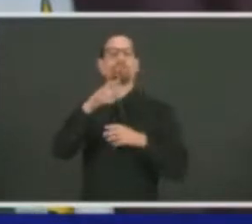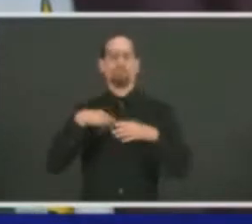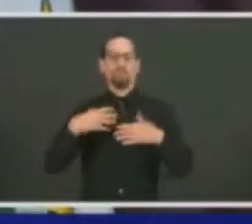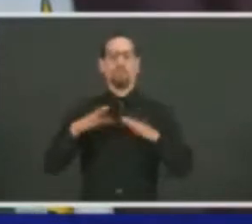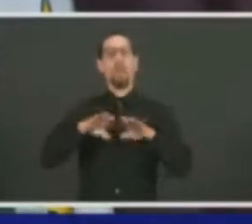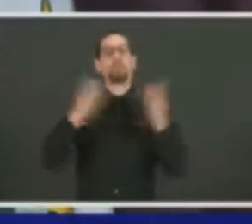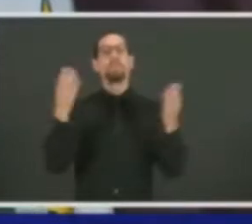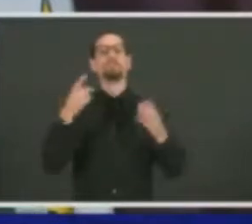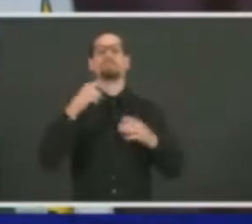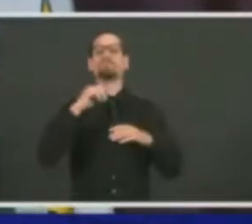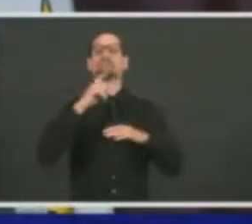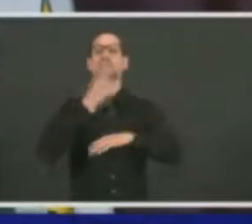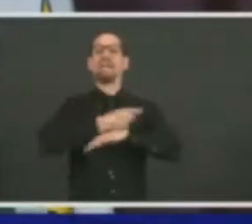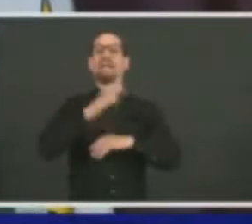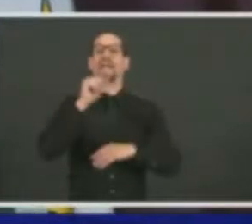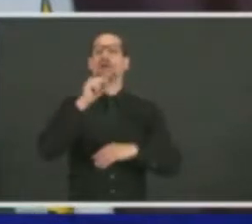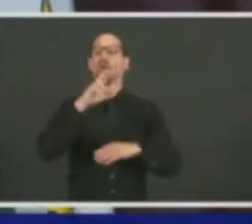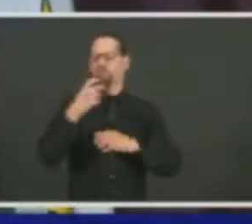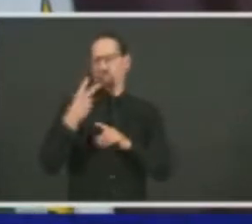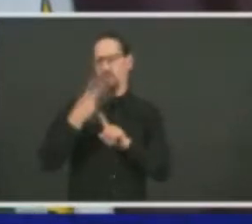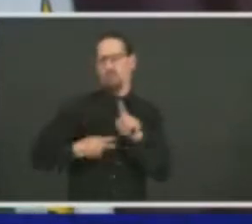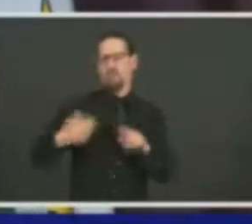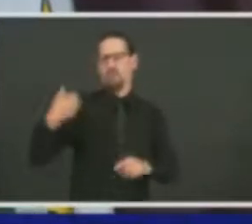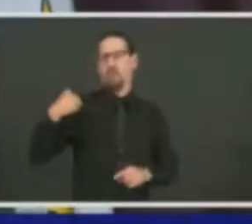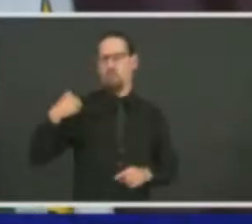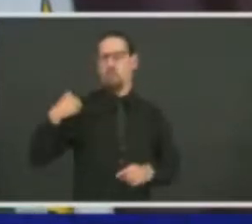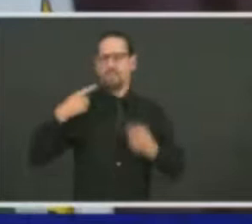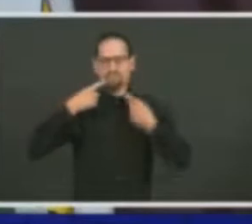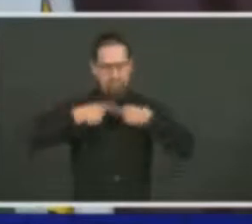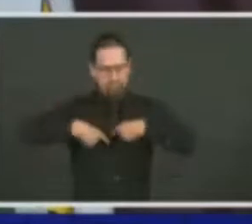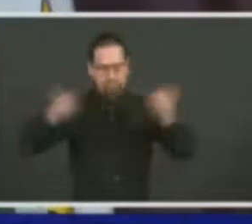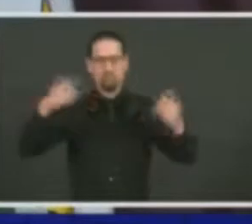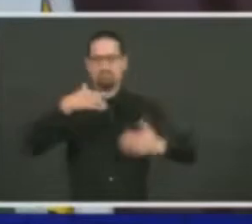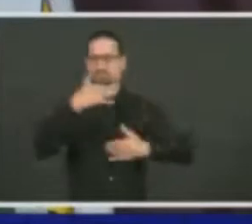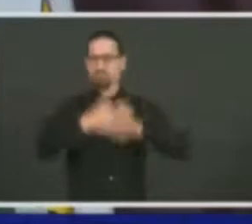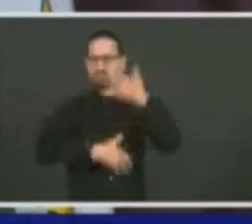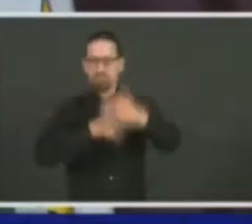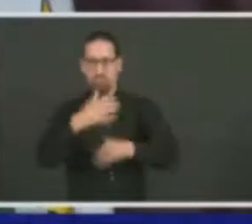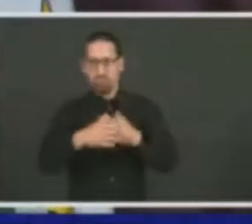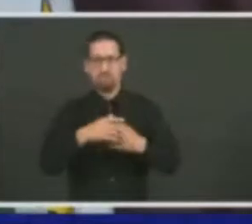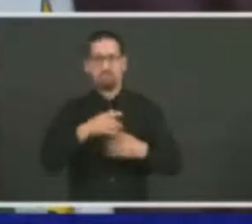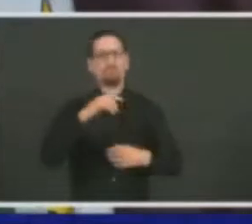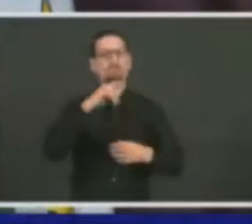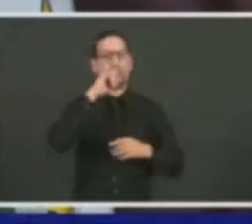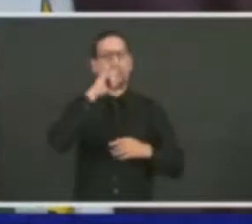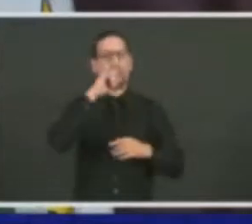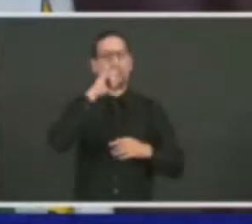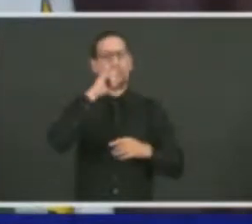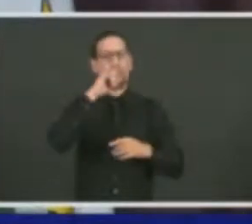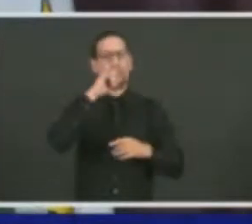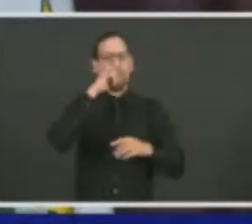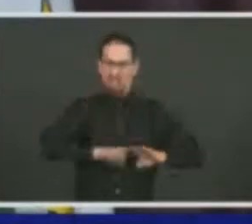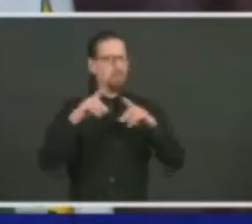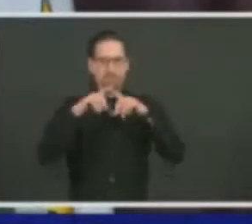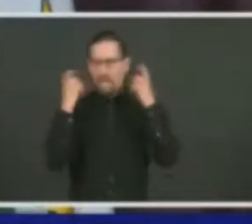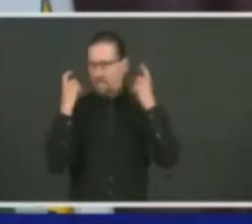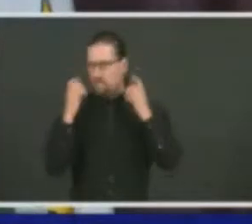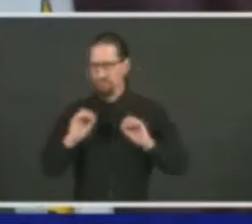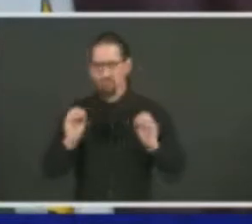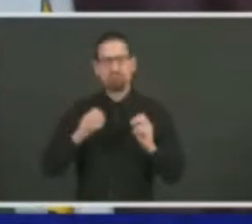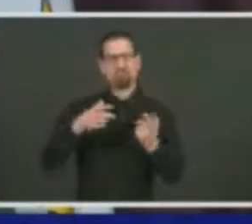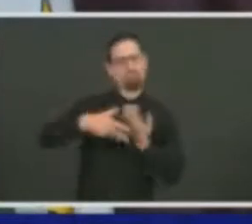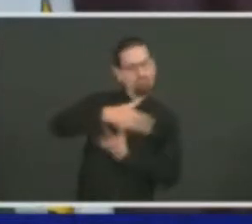socially distance themselves. They do not wear masks. And anyone who's ever played around with 2, 3, and